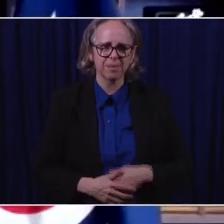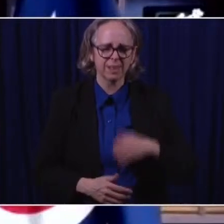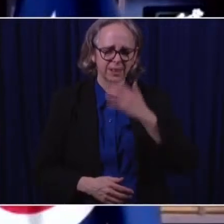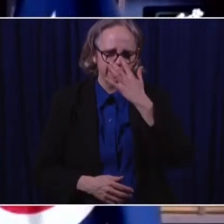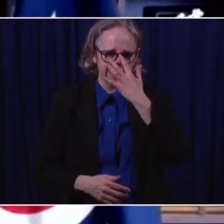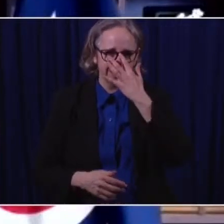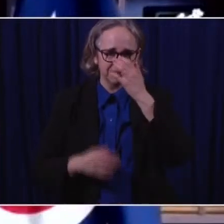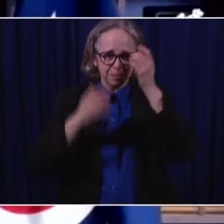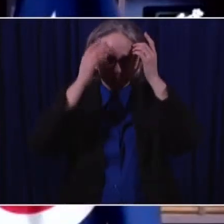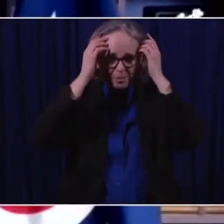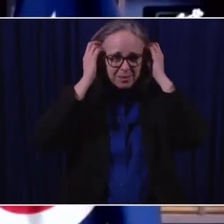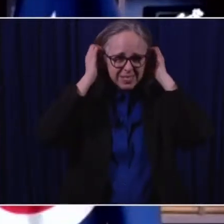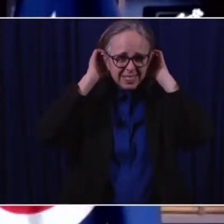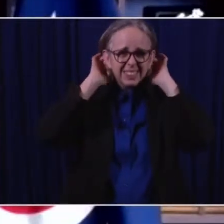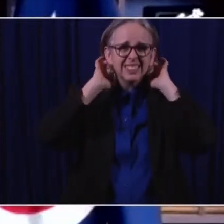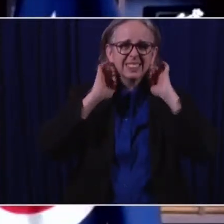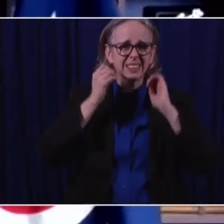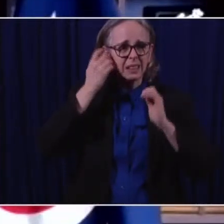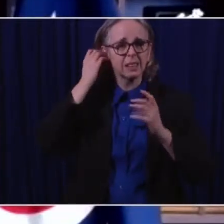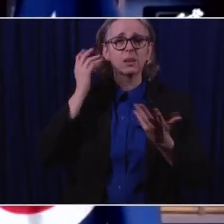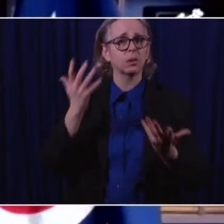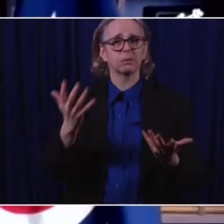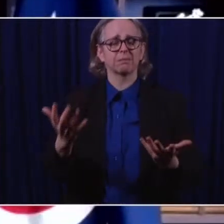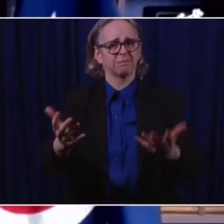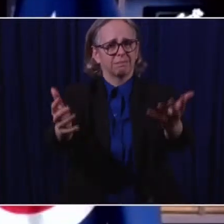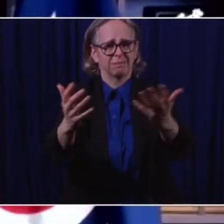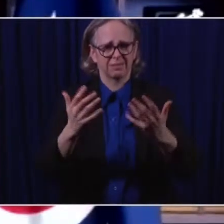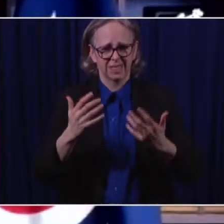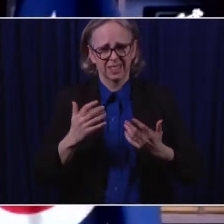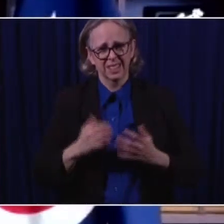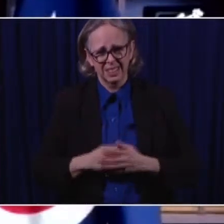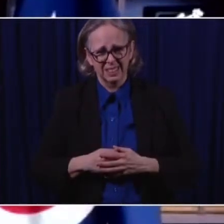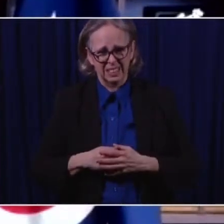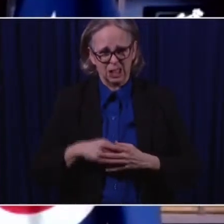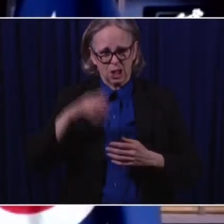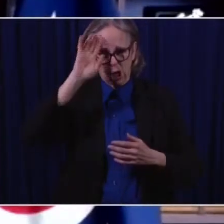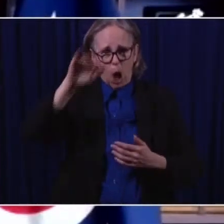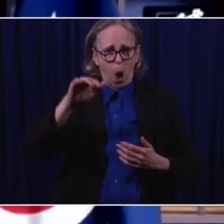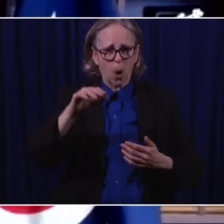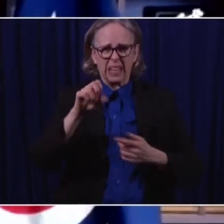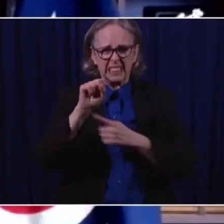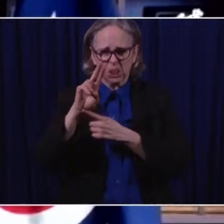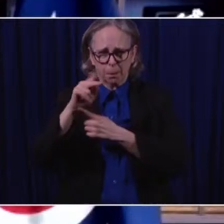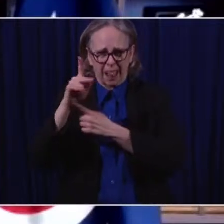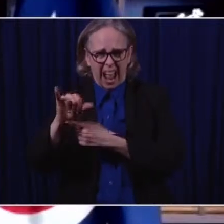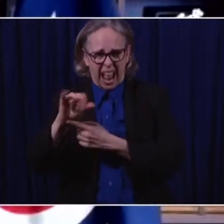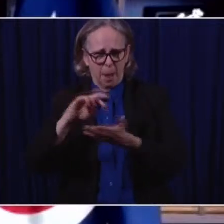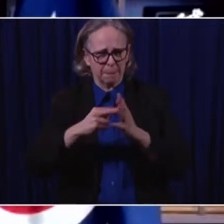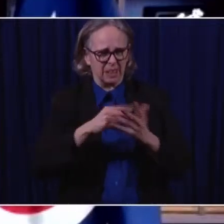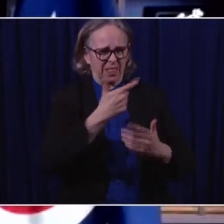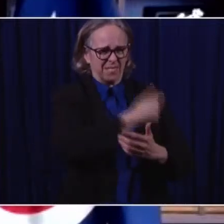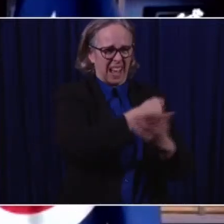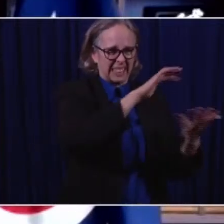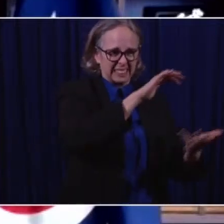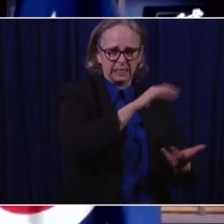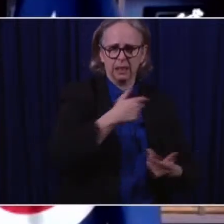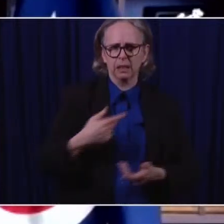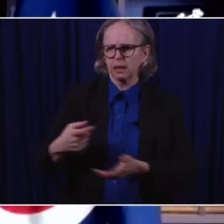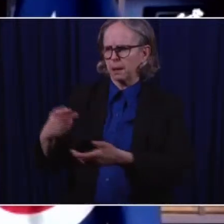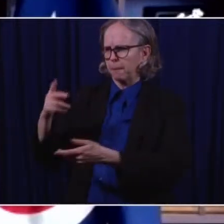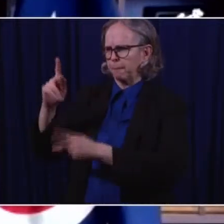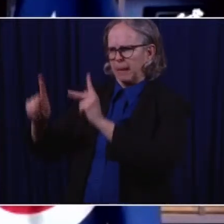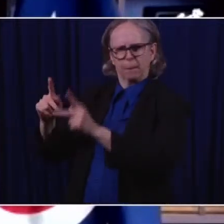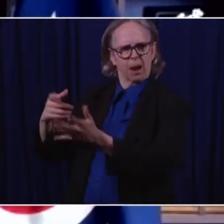and demand. We have 2 million people that have been identified by medical